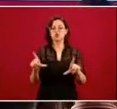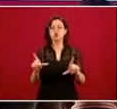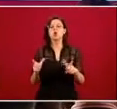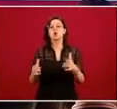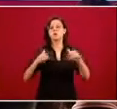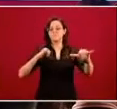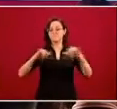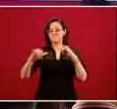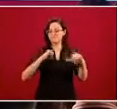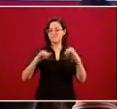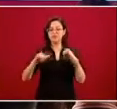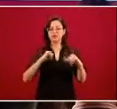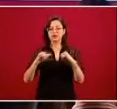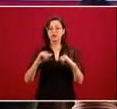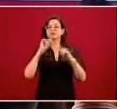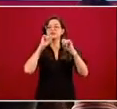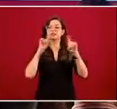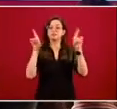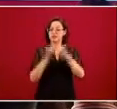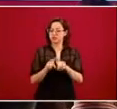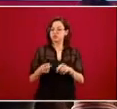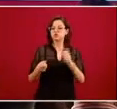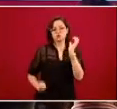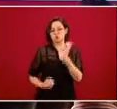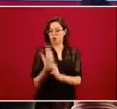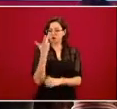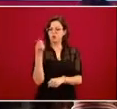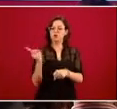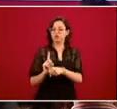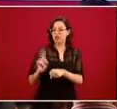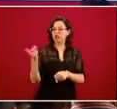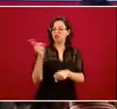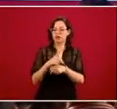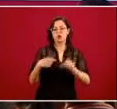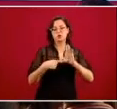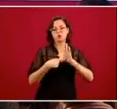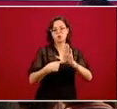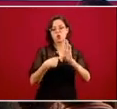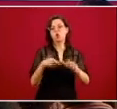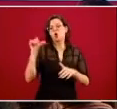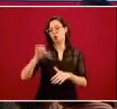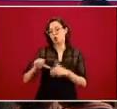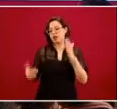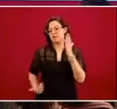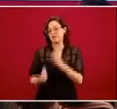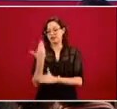Here we can look at a map that will be presenting every day since